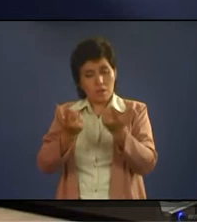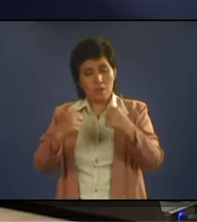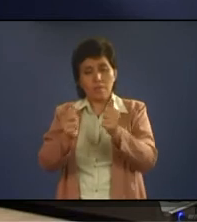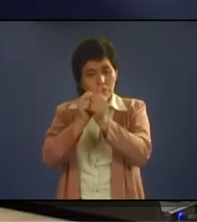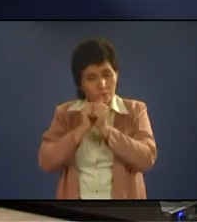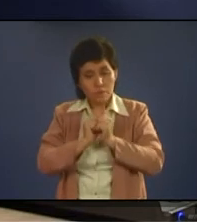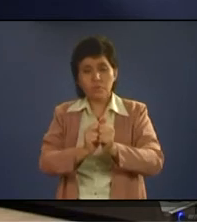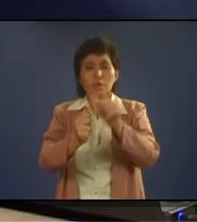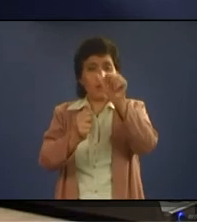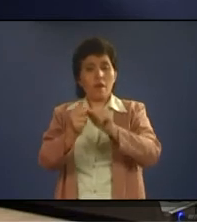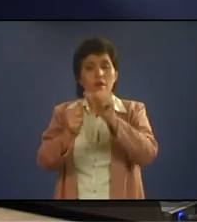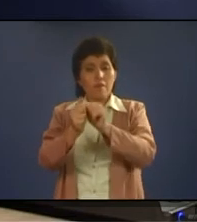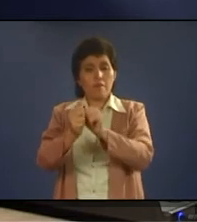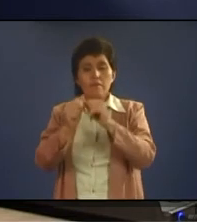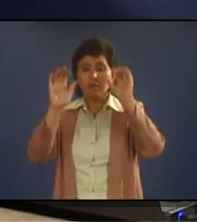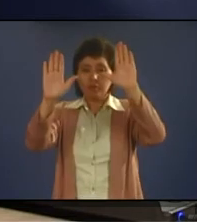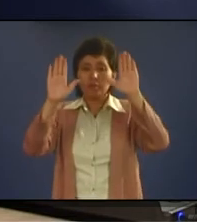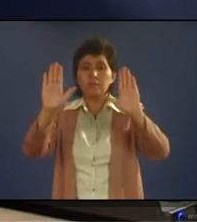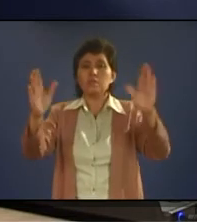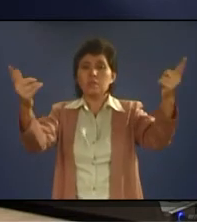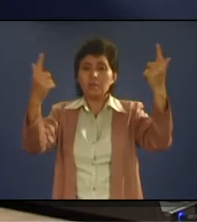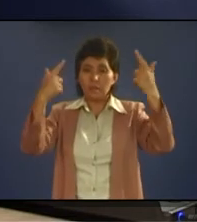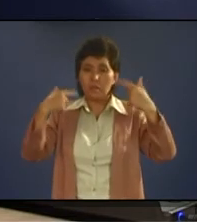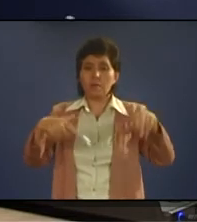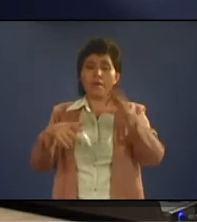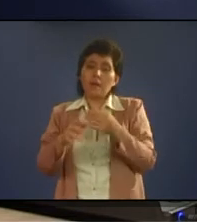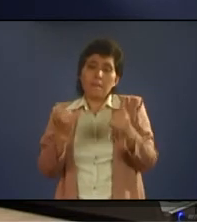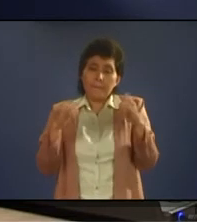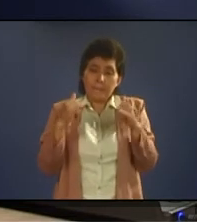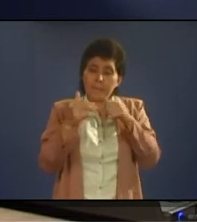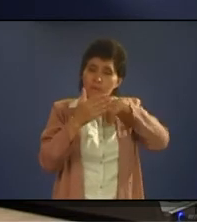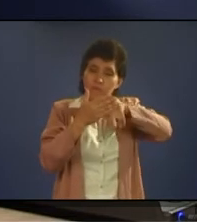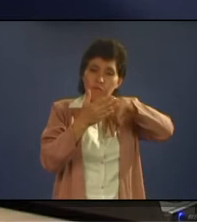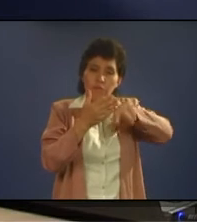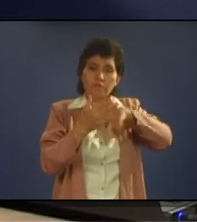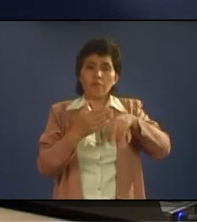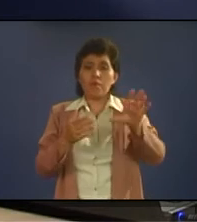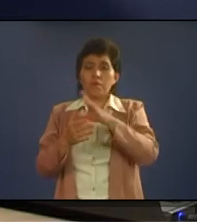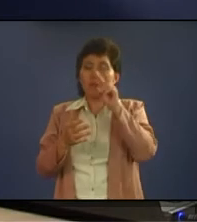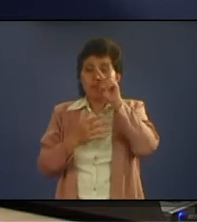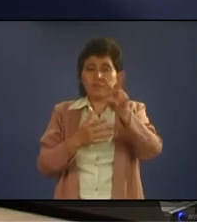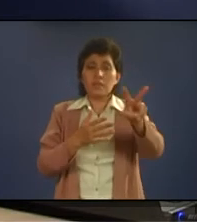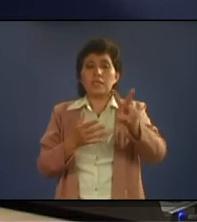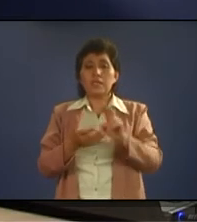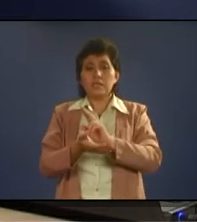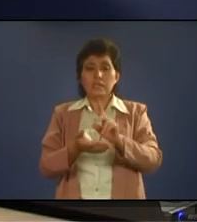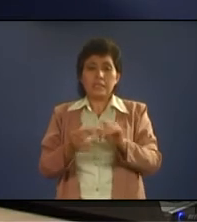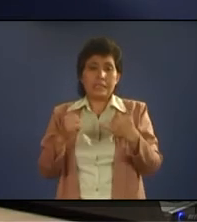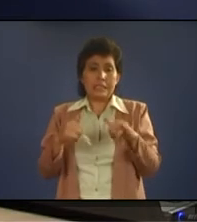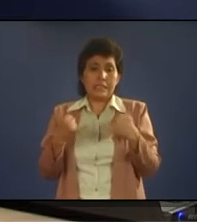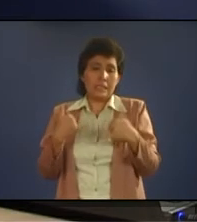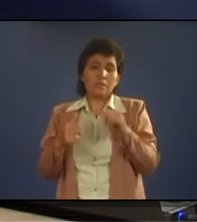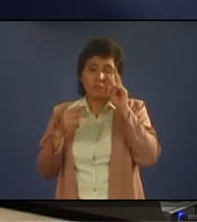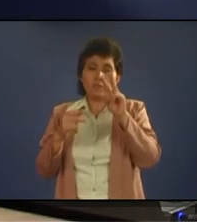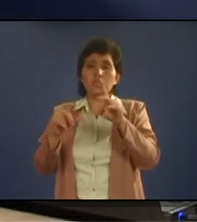Sunday, they would play football. Why? Because they want to play football and obviously they want to win the game. Okay, these are some of the same goals that they